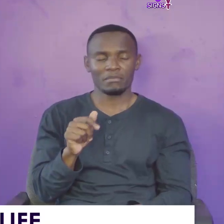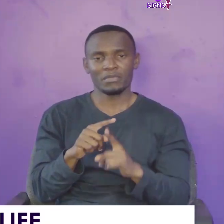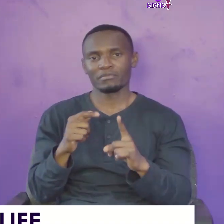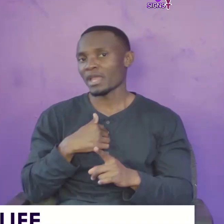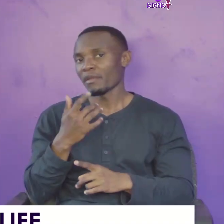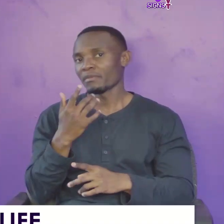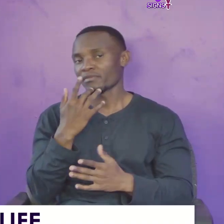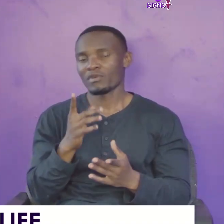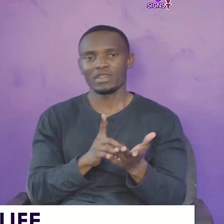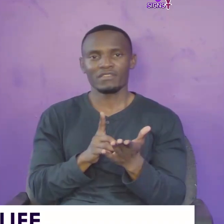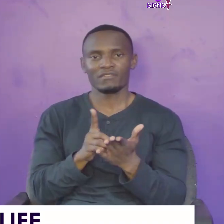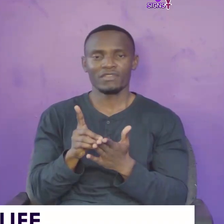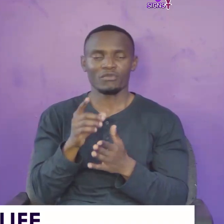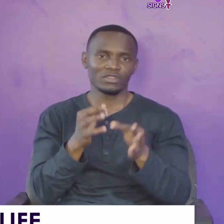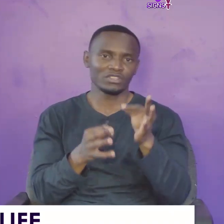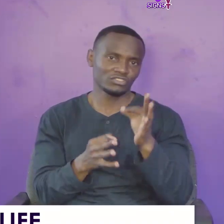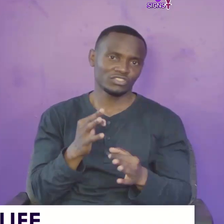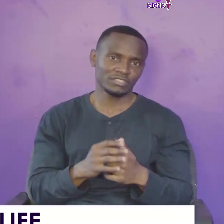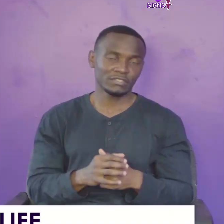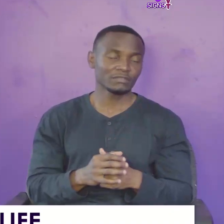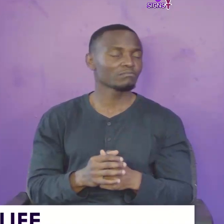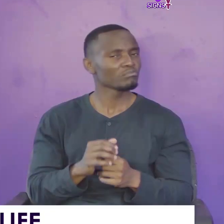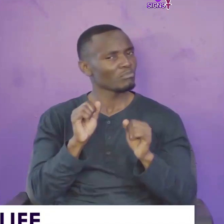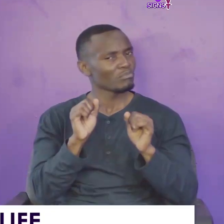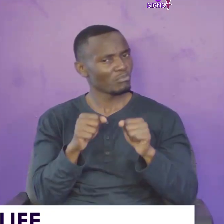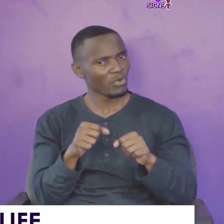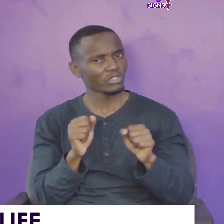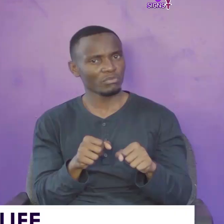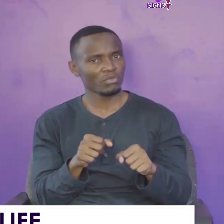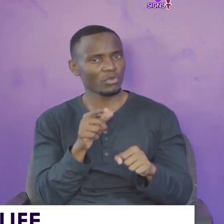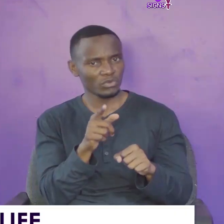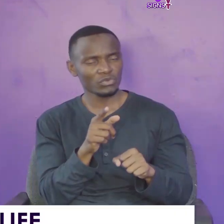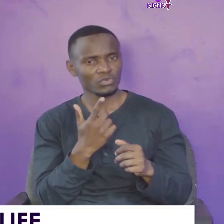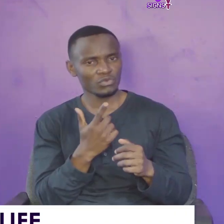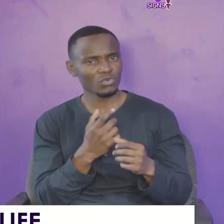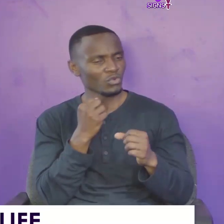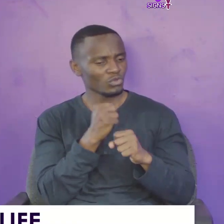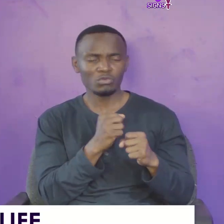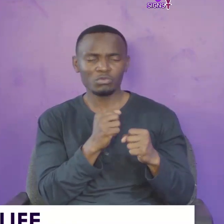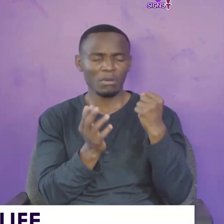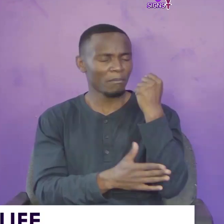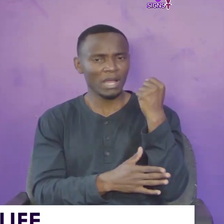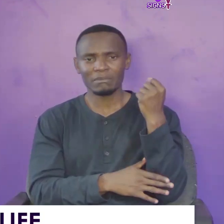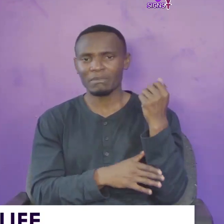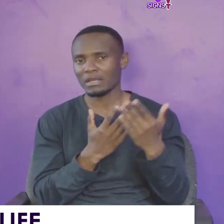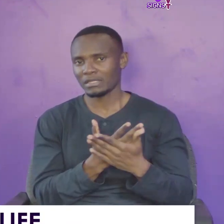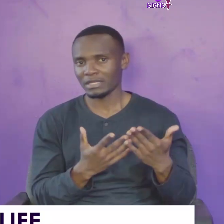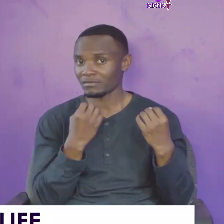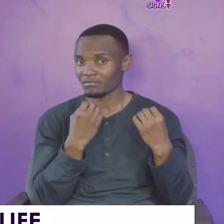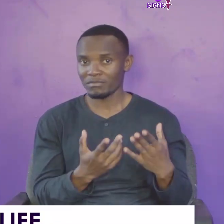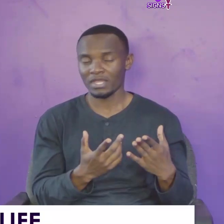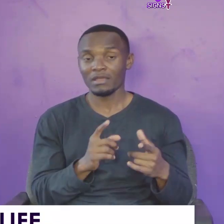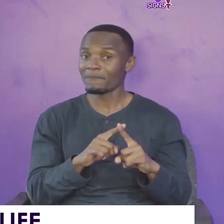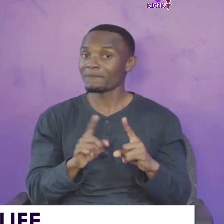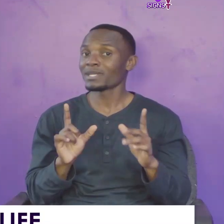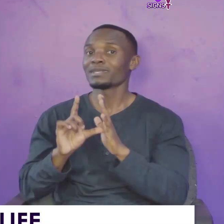justice. Right. Because justice, you may get away with so many evils, so many unethical practices, but eventually it